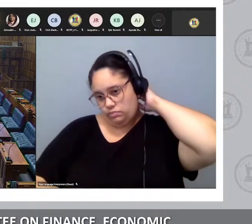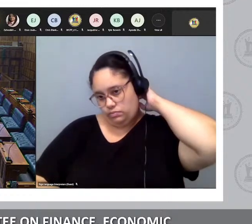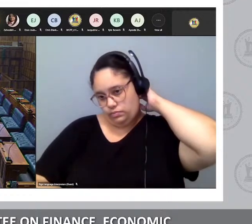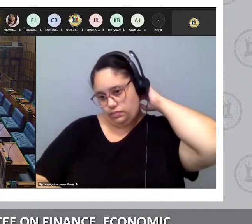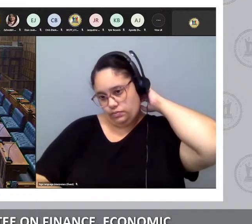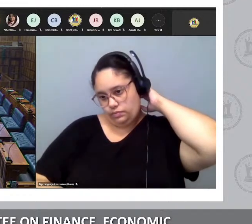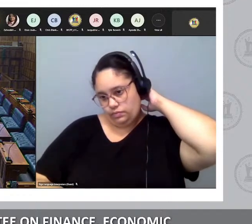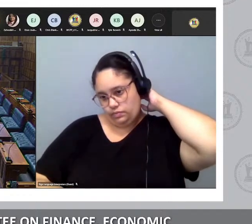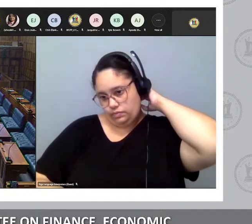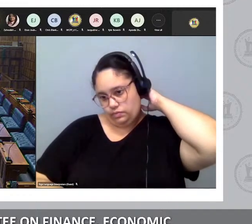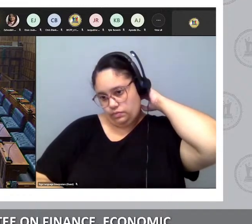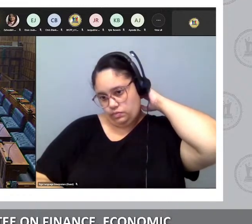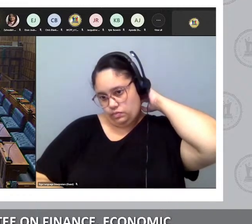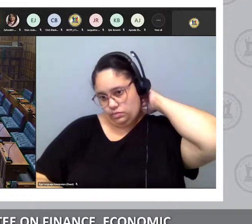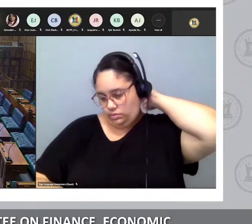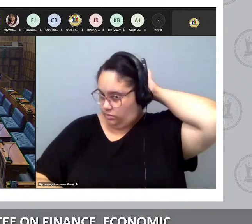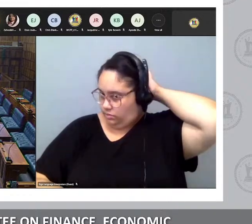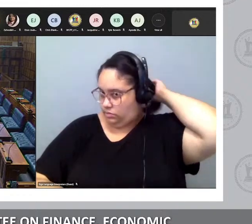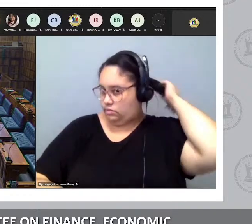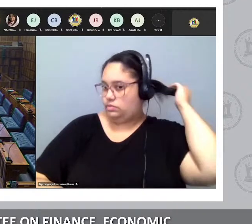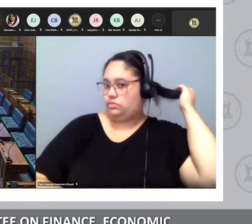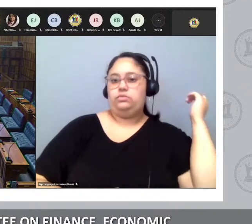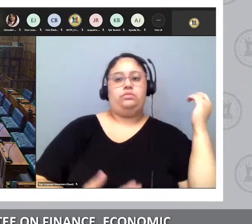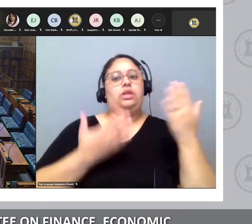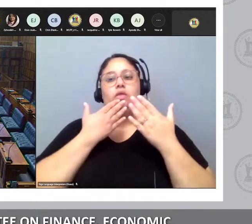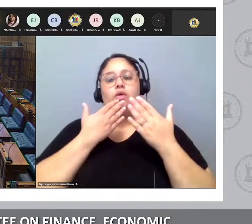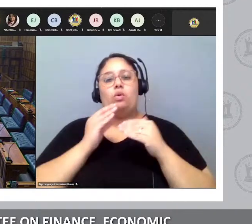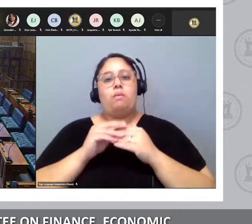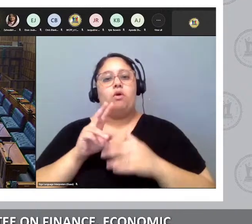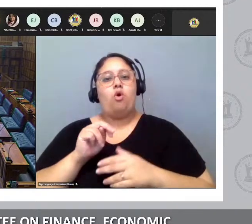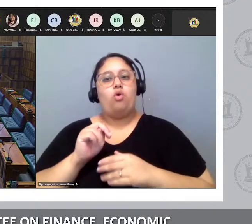you thank you very much member and cont